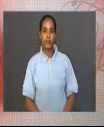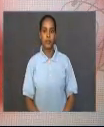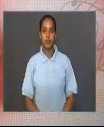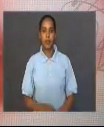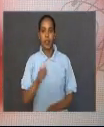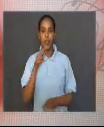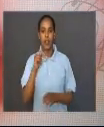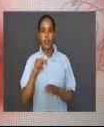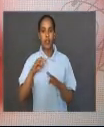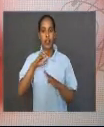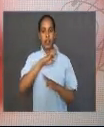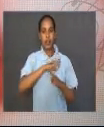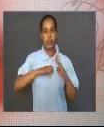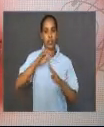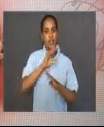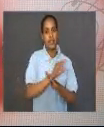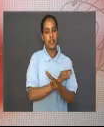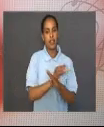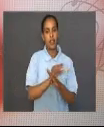An electrolytic cell